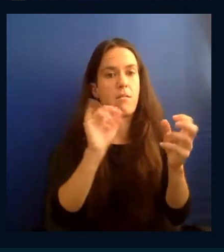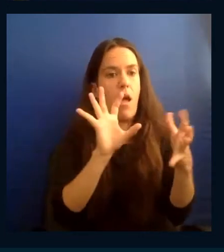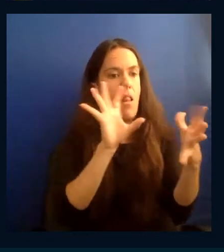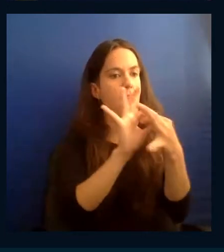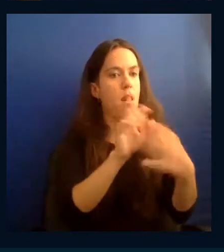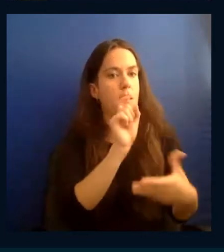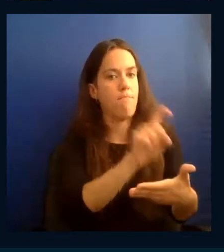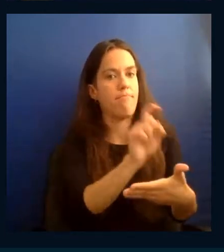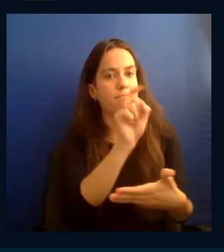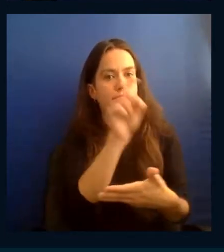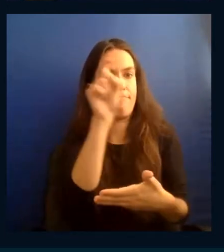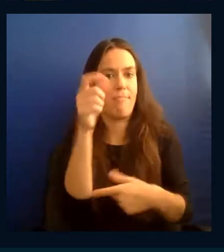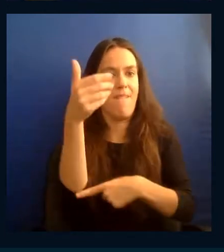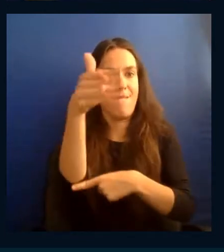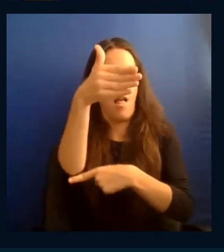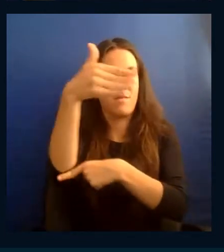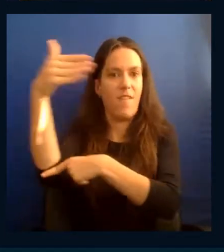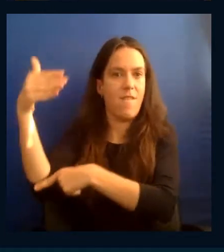off that feature flag.